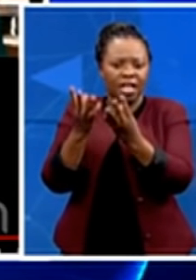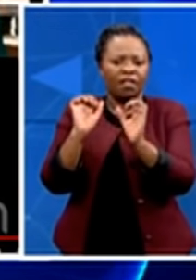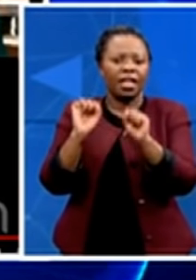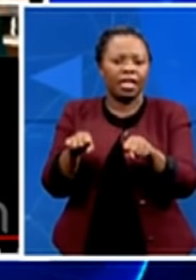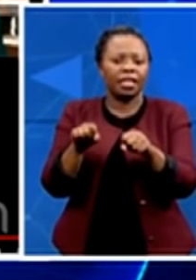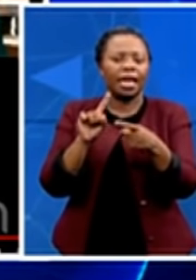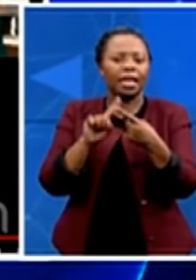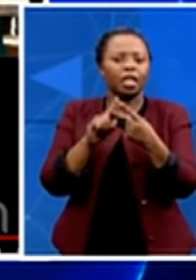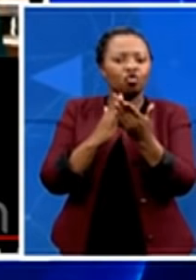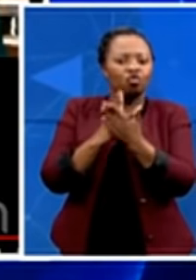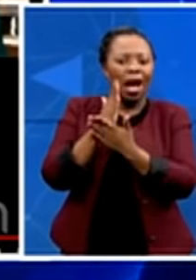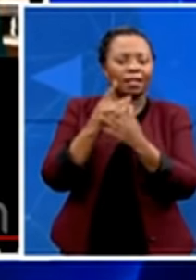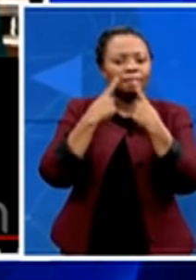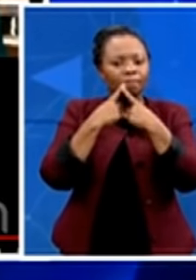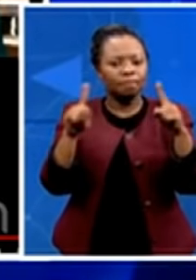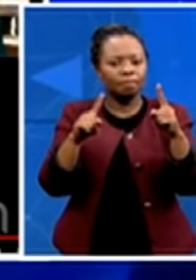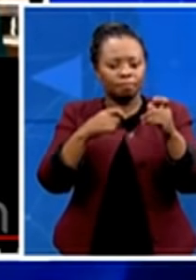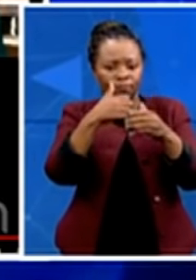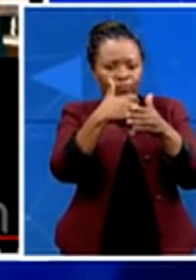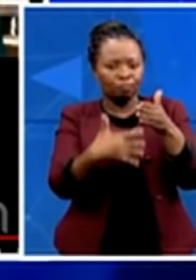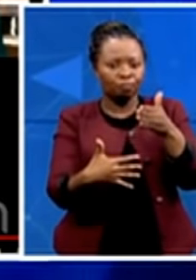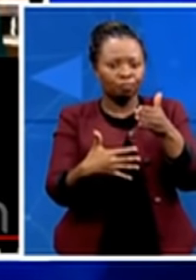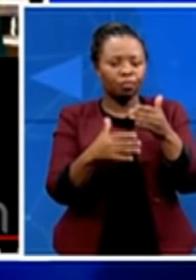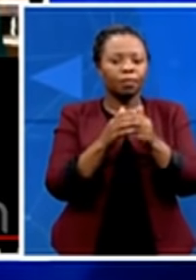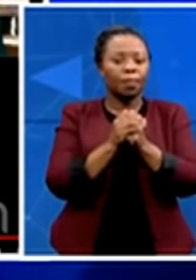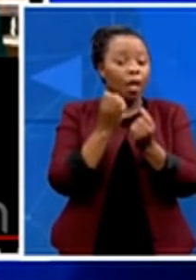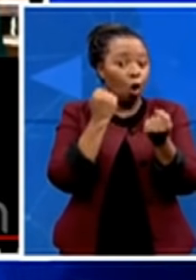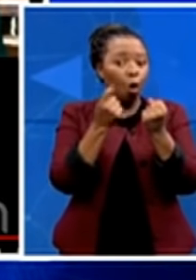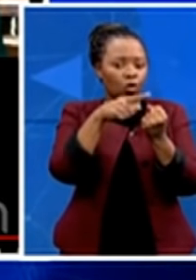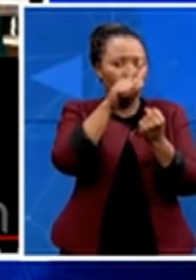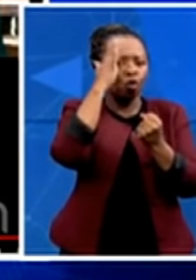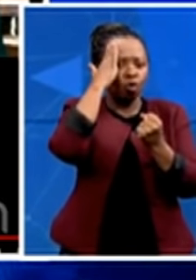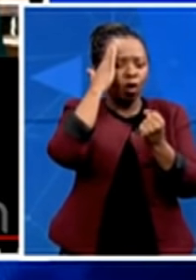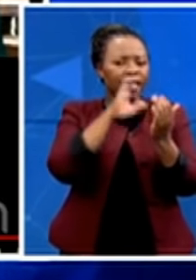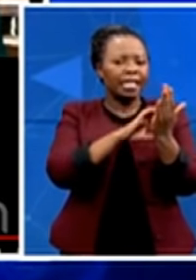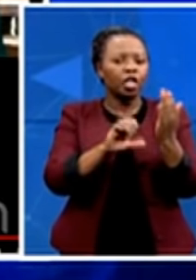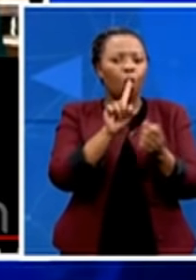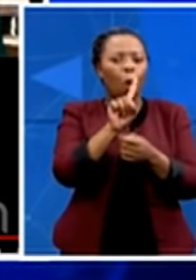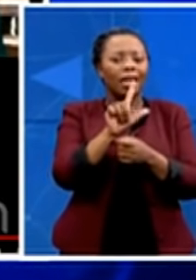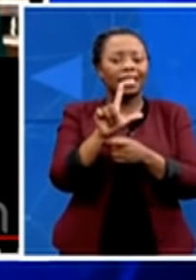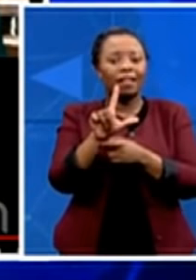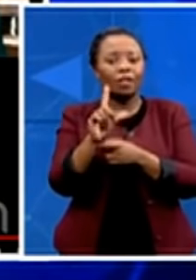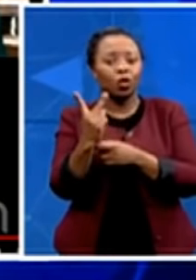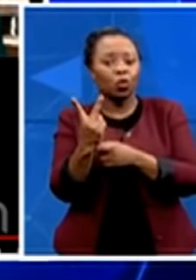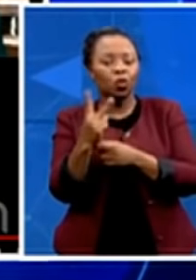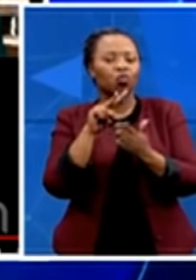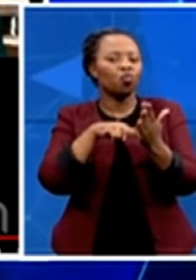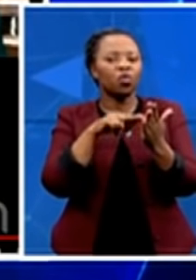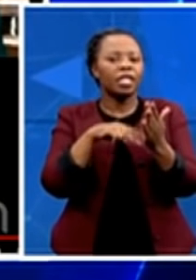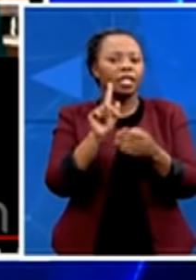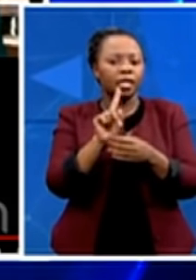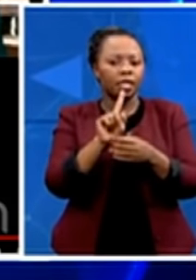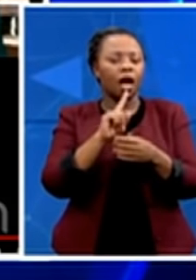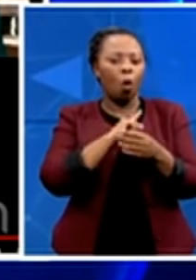The court is familiar with this. Section 172, I will not read. It is along the same lines, but except